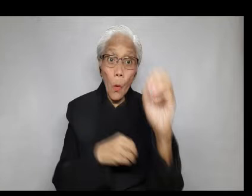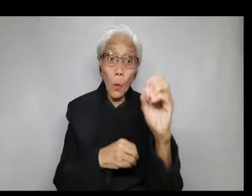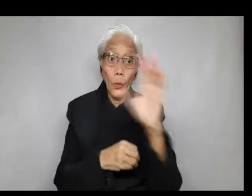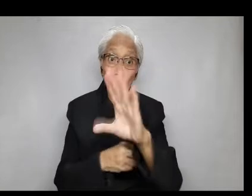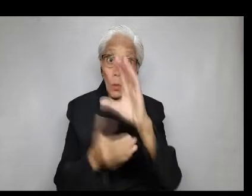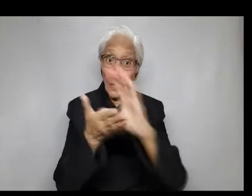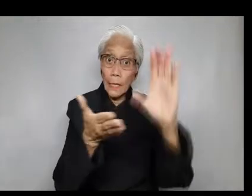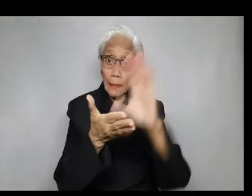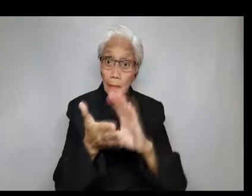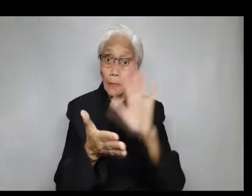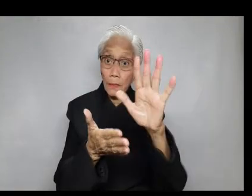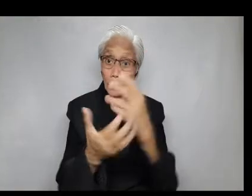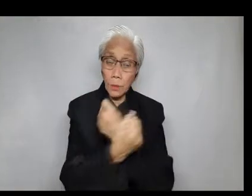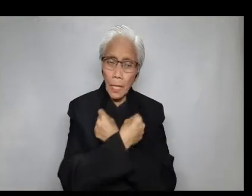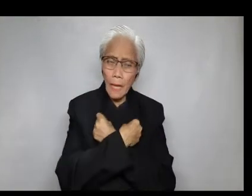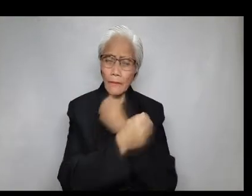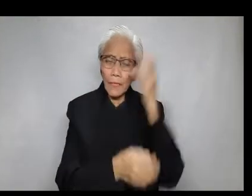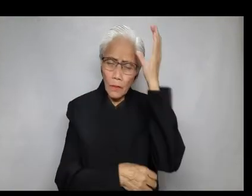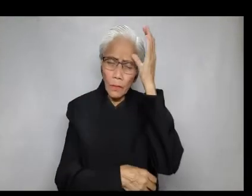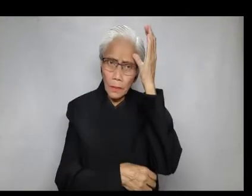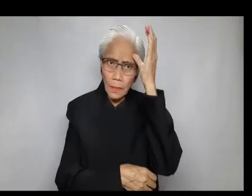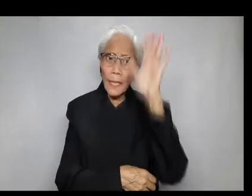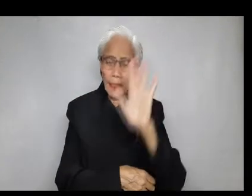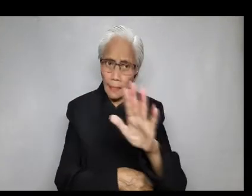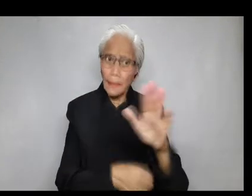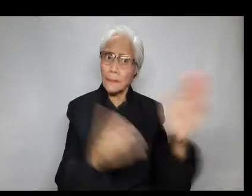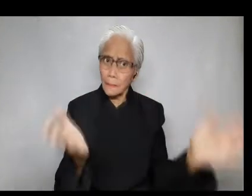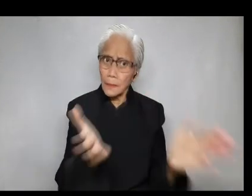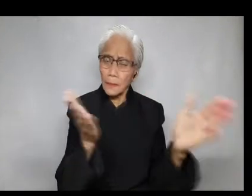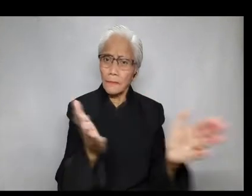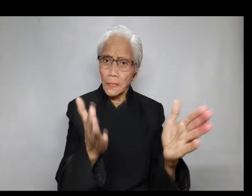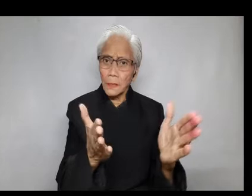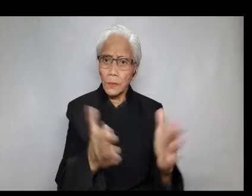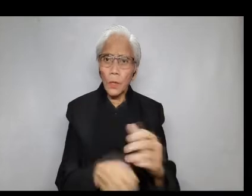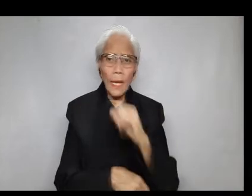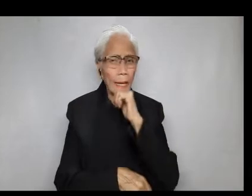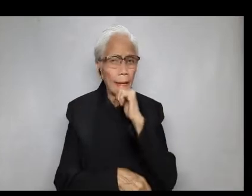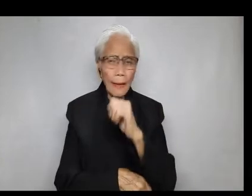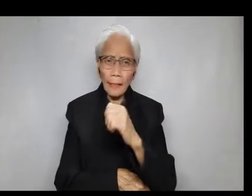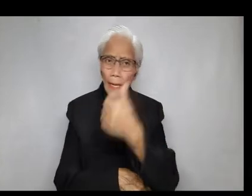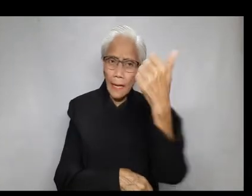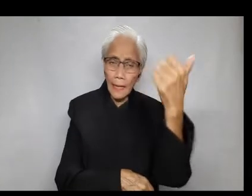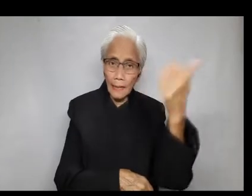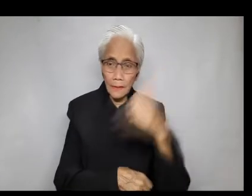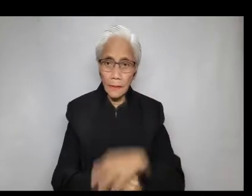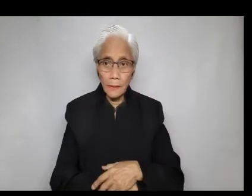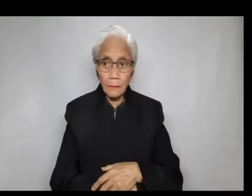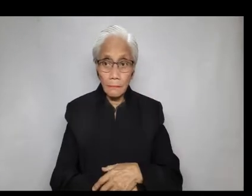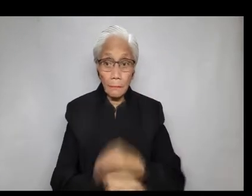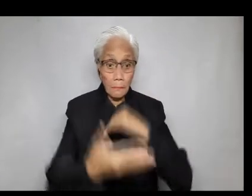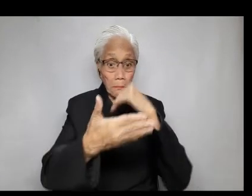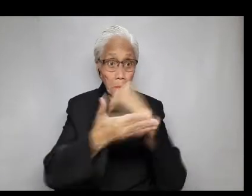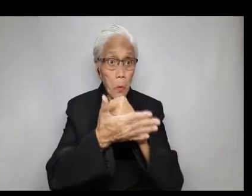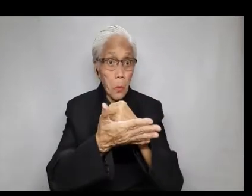8, own your critique. It is your love and your concern that motivate you,